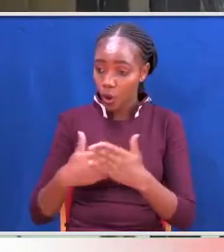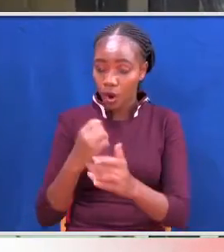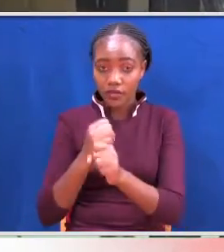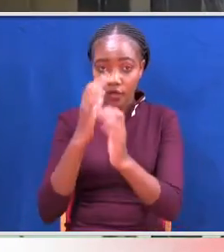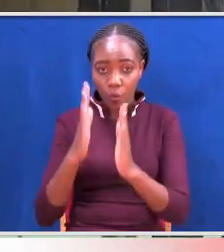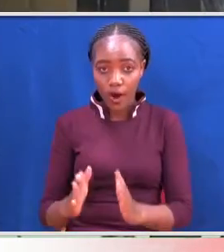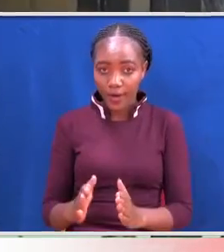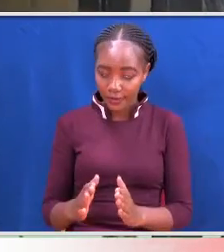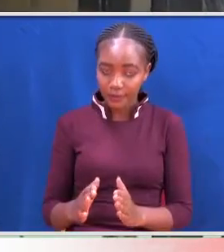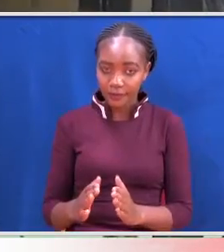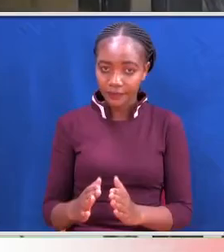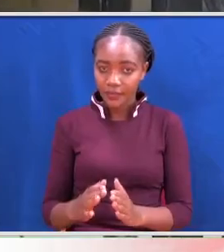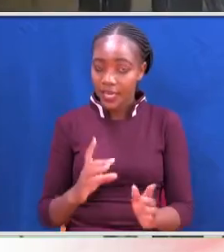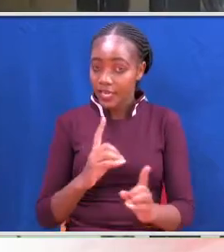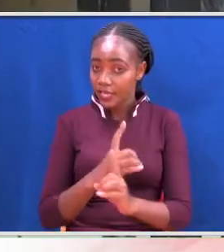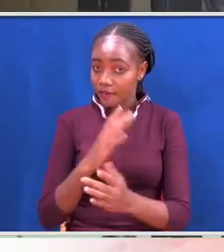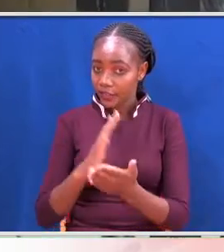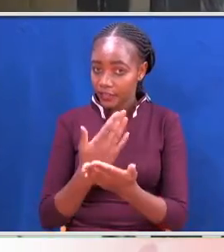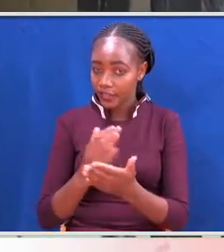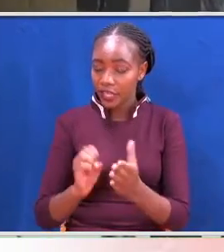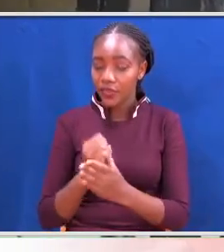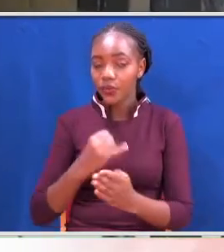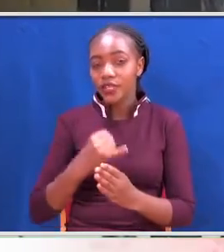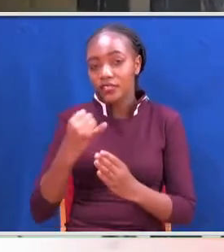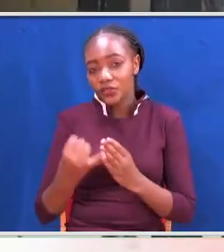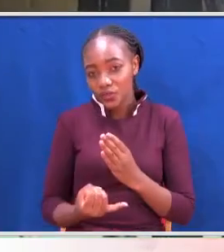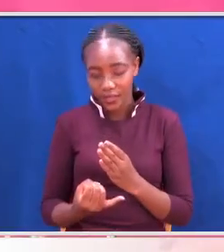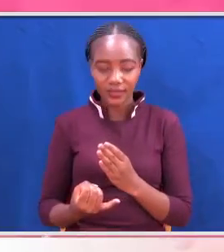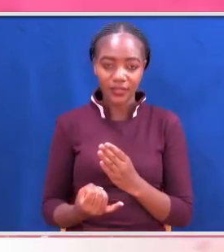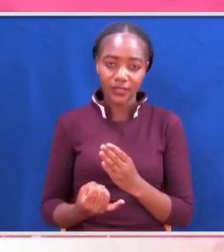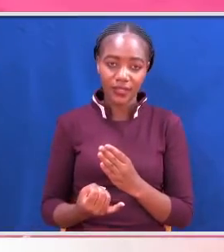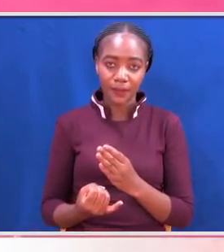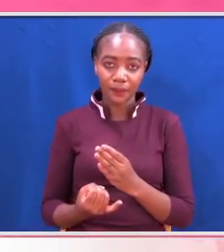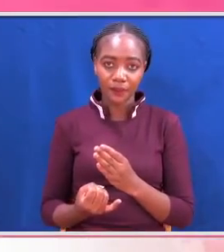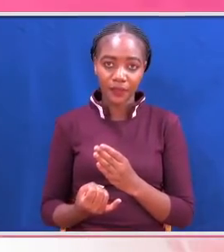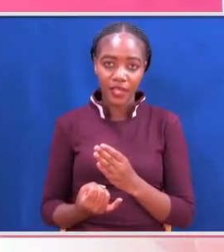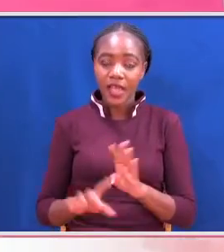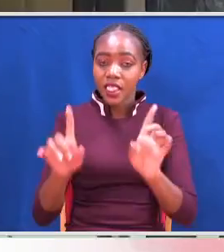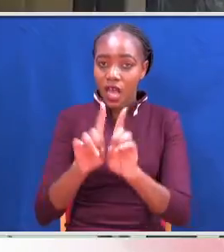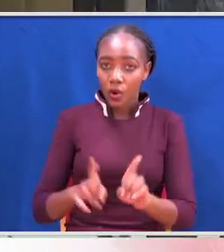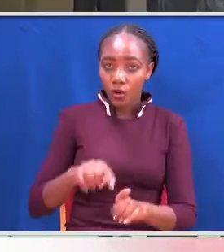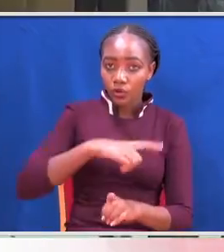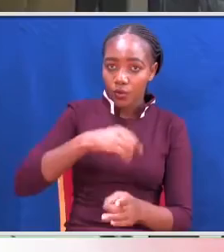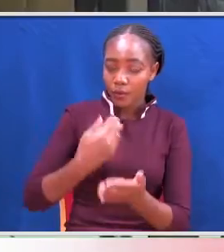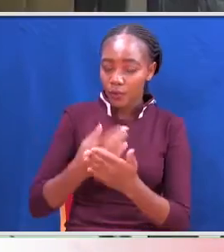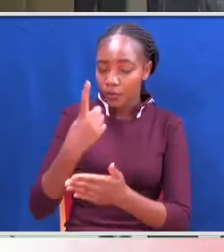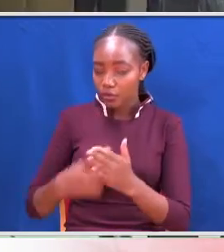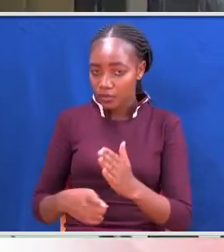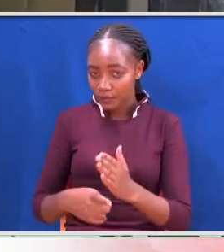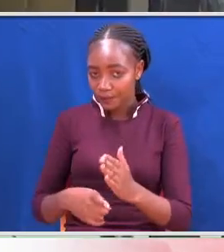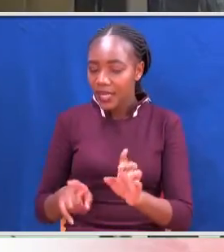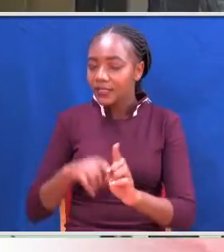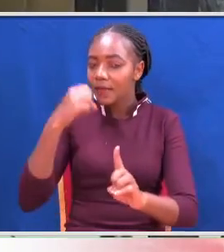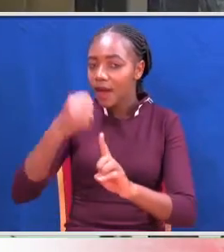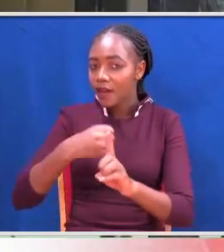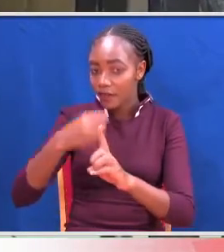in the formal sector through insurances, which are in place even as we speak. We have proposed and advocated for